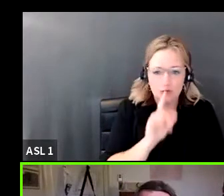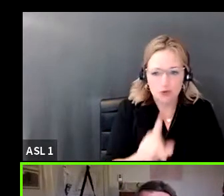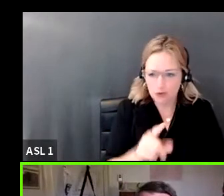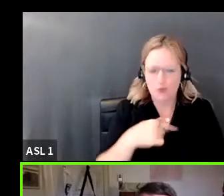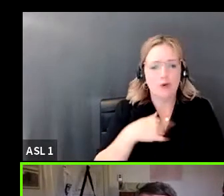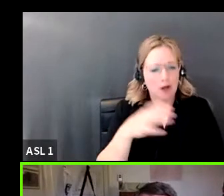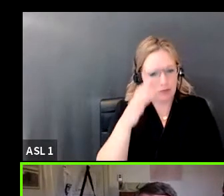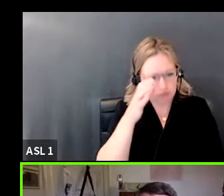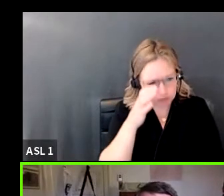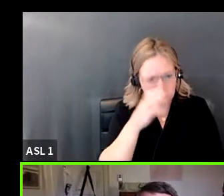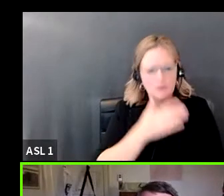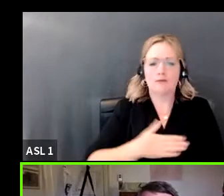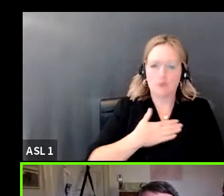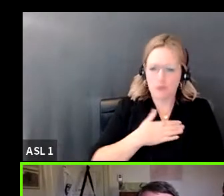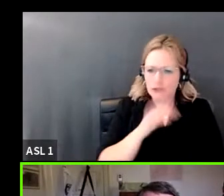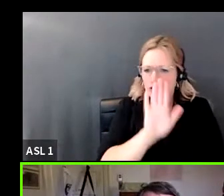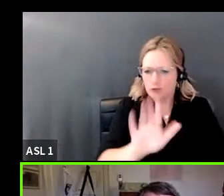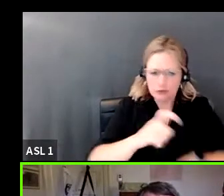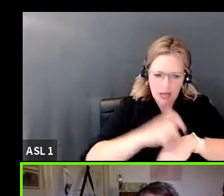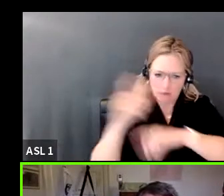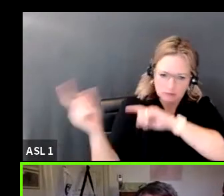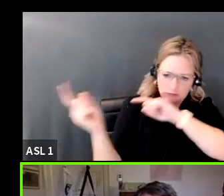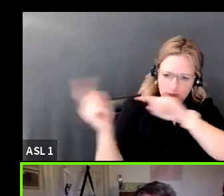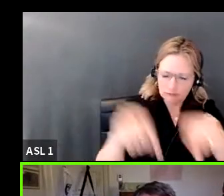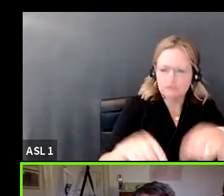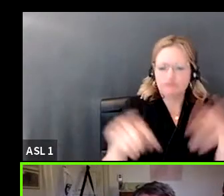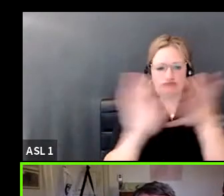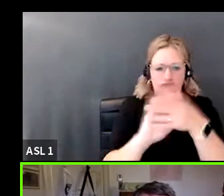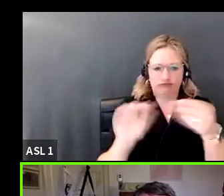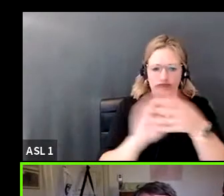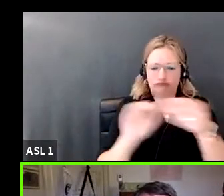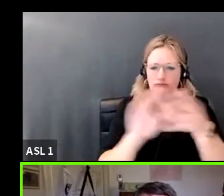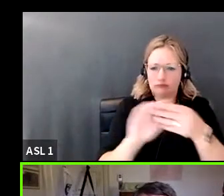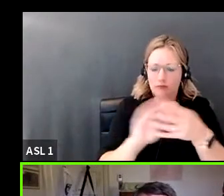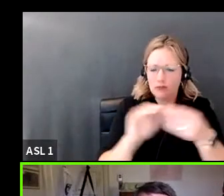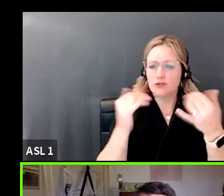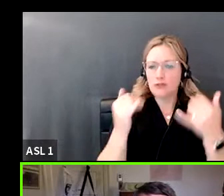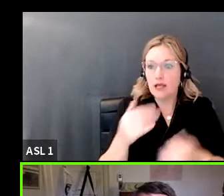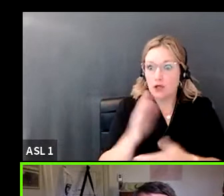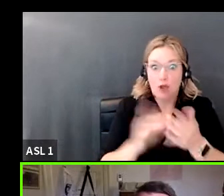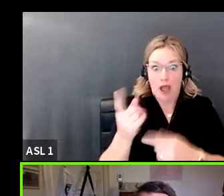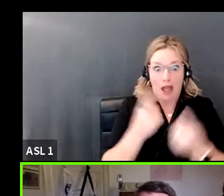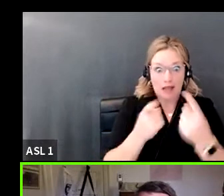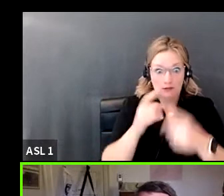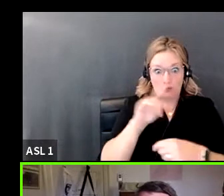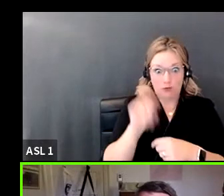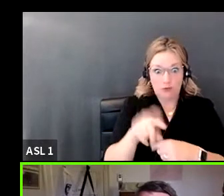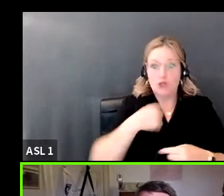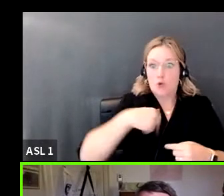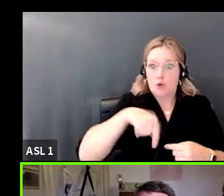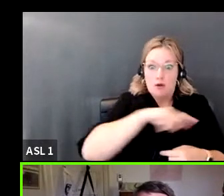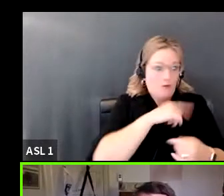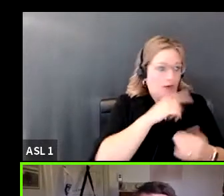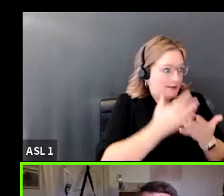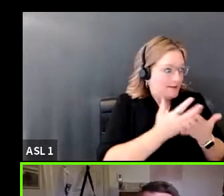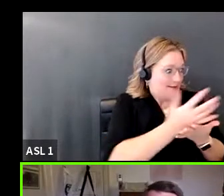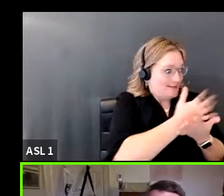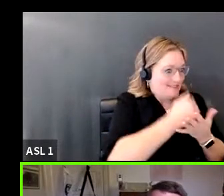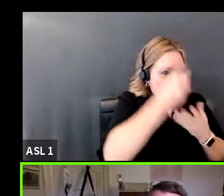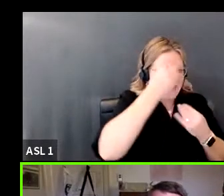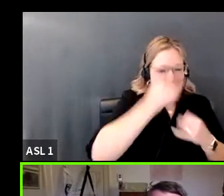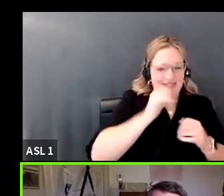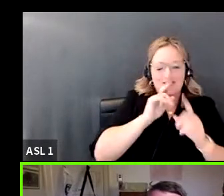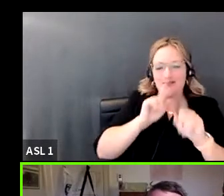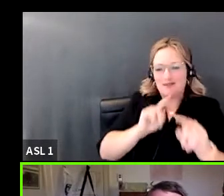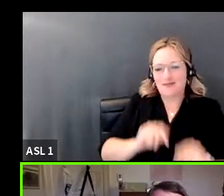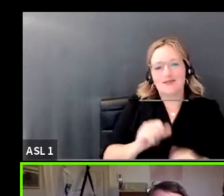because it does help uh and sometimes these answers take a while to get but we are working on getting them so thank you once again very much